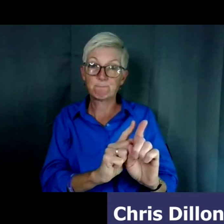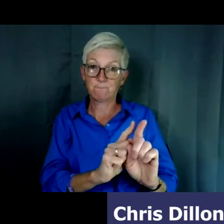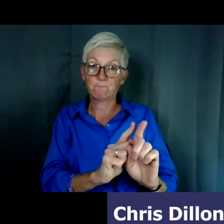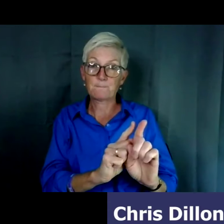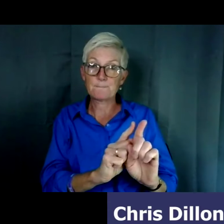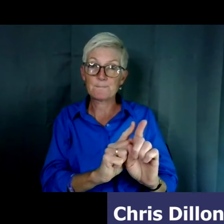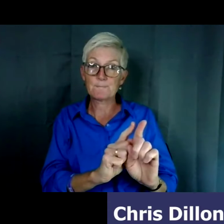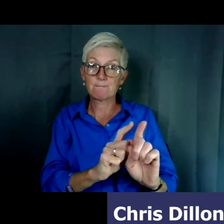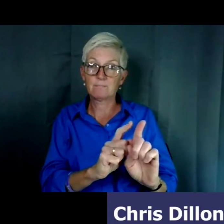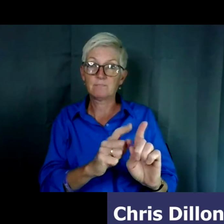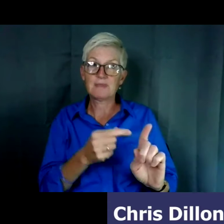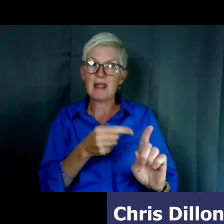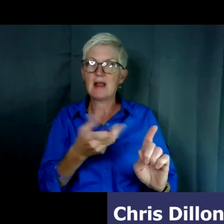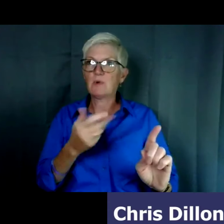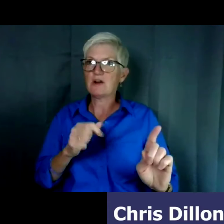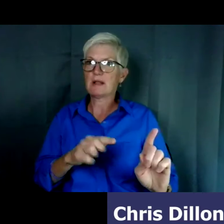does it make the candidate feel bad?